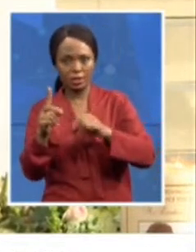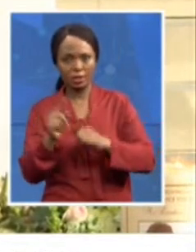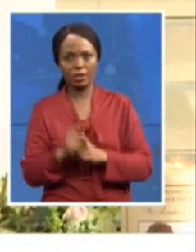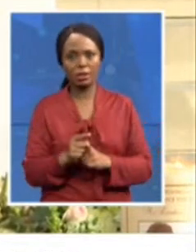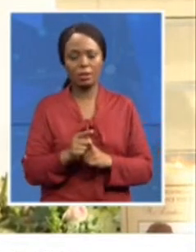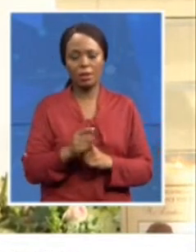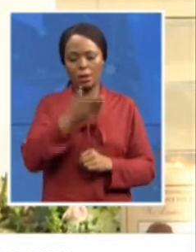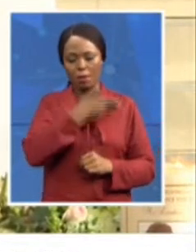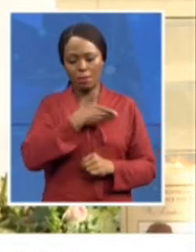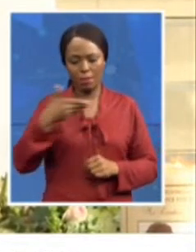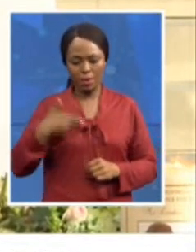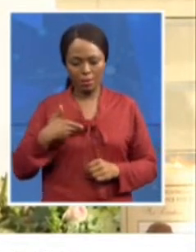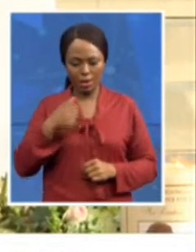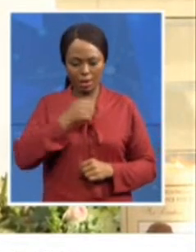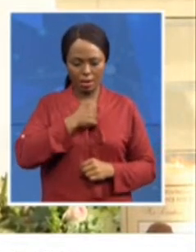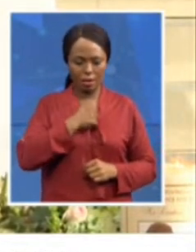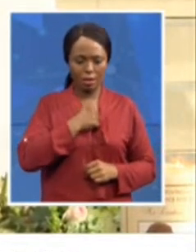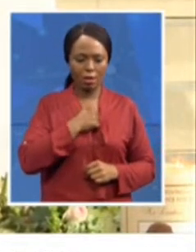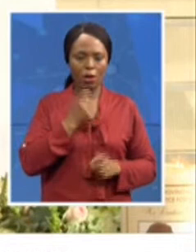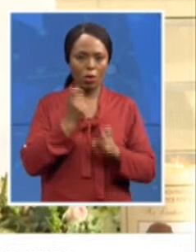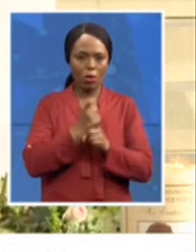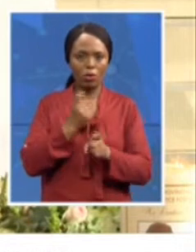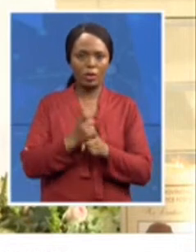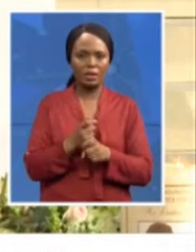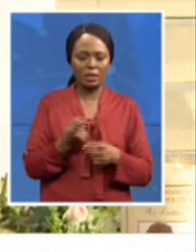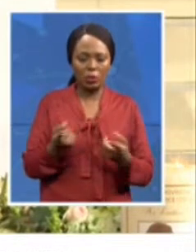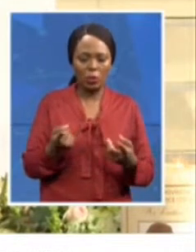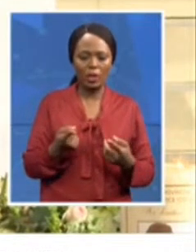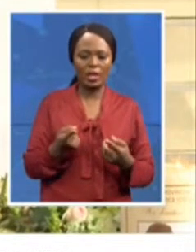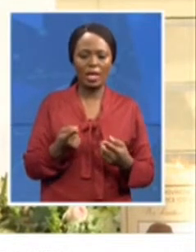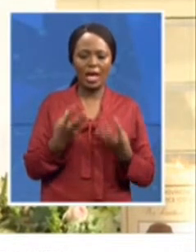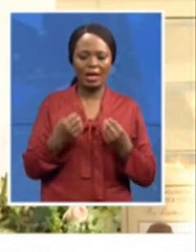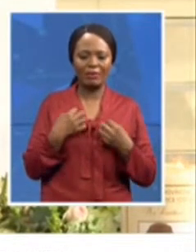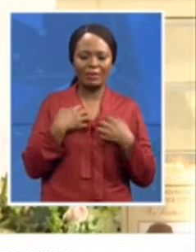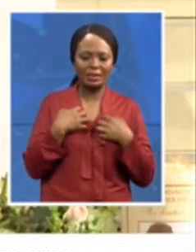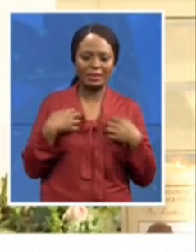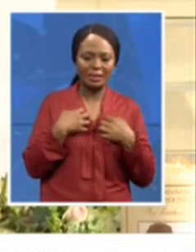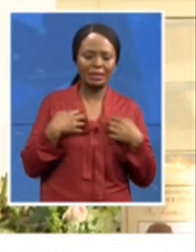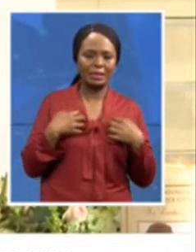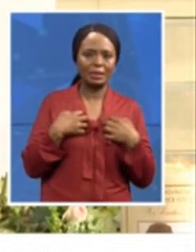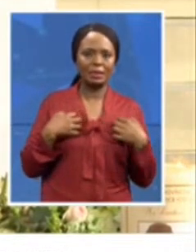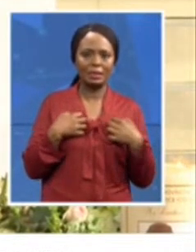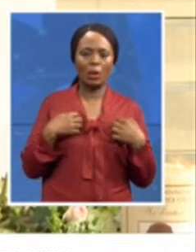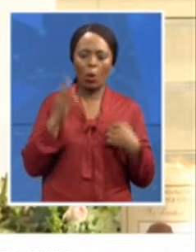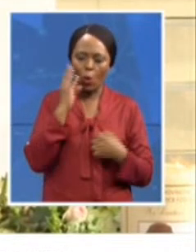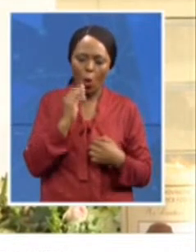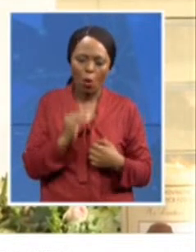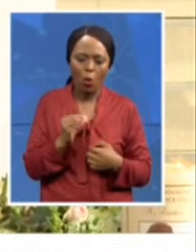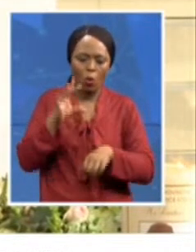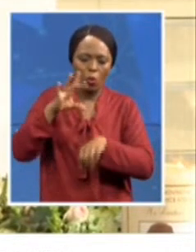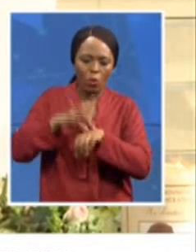condition, made it very clear that I needed to put time aside to see my grandmother.